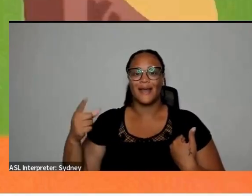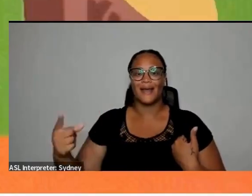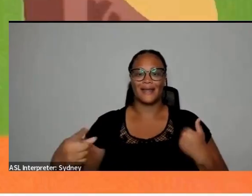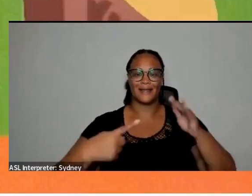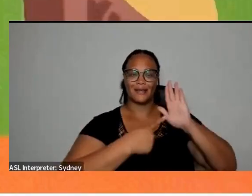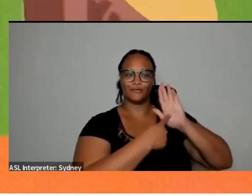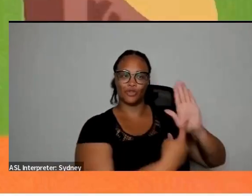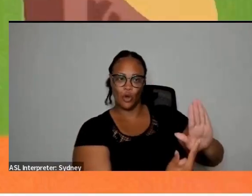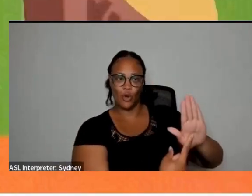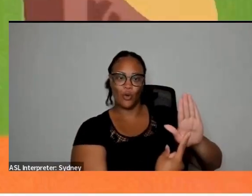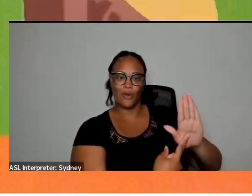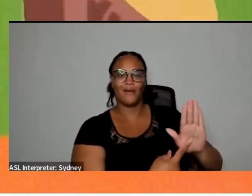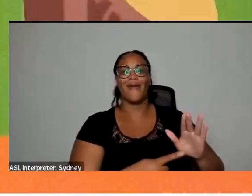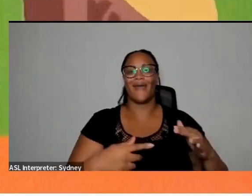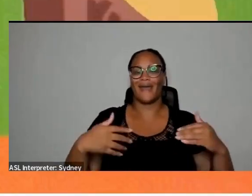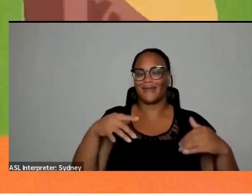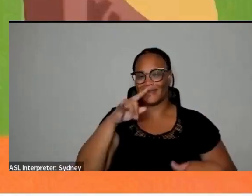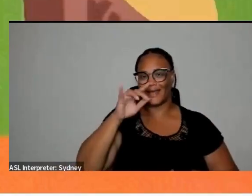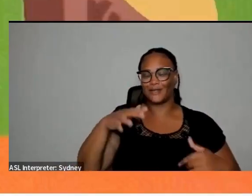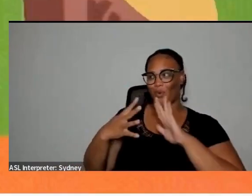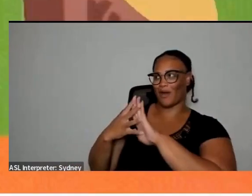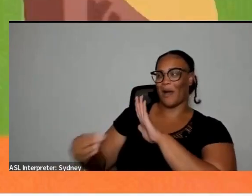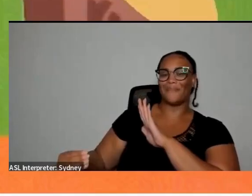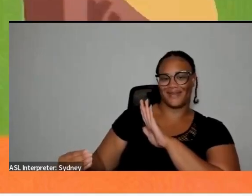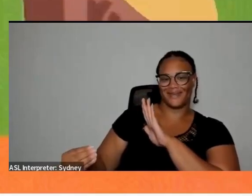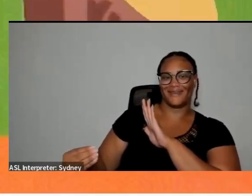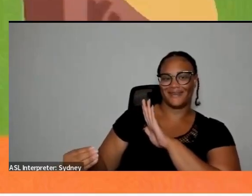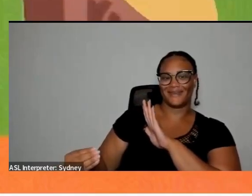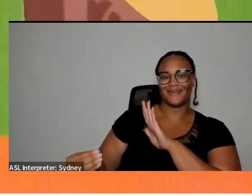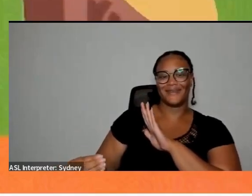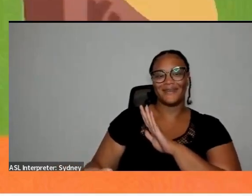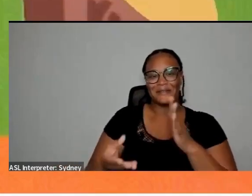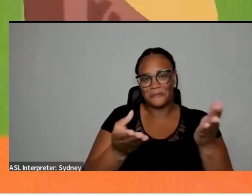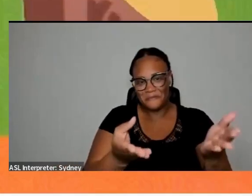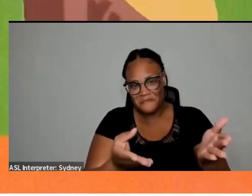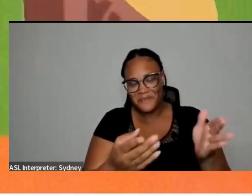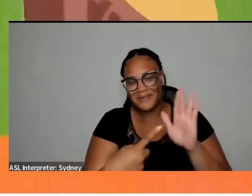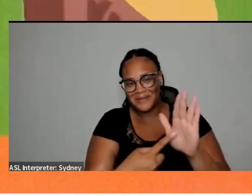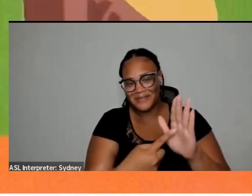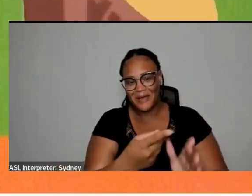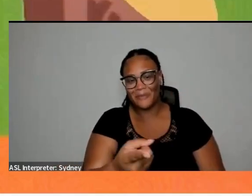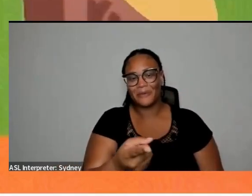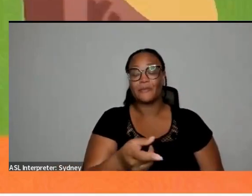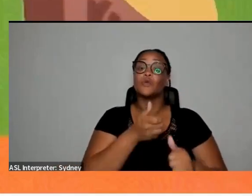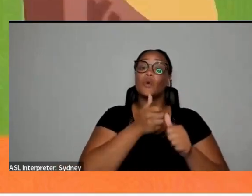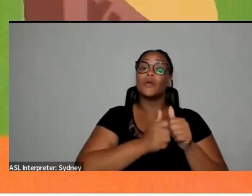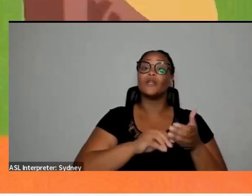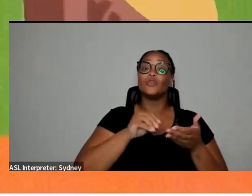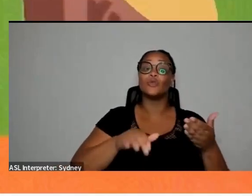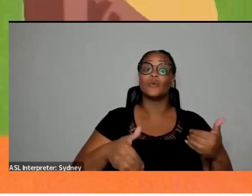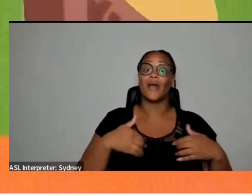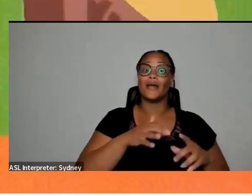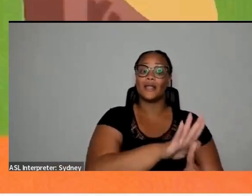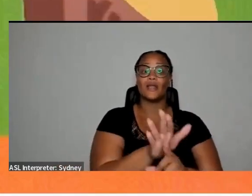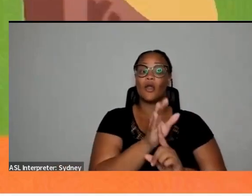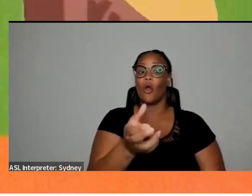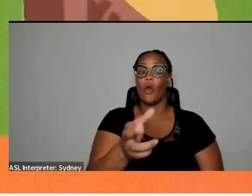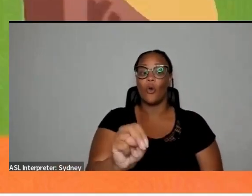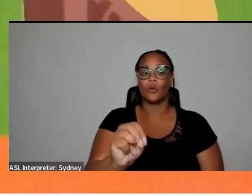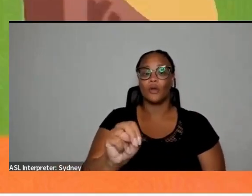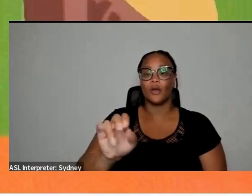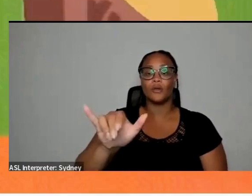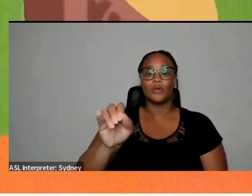pose. So here's a picture of the students, and each student has their own yoga book.